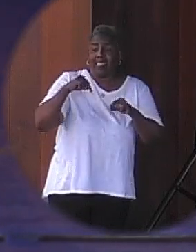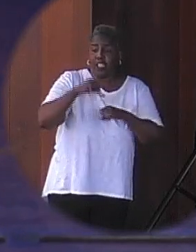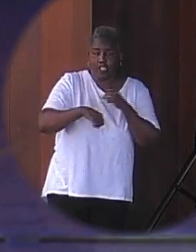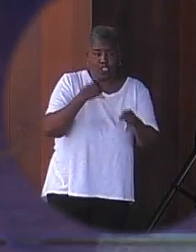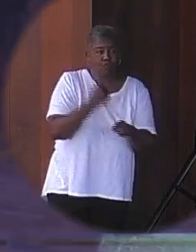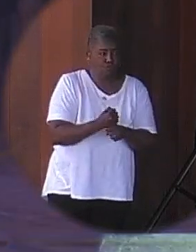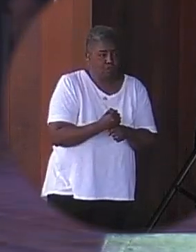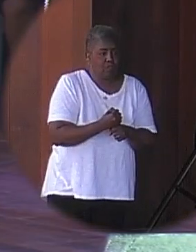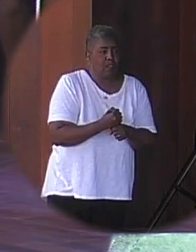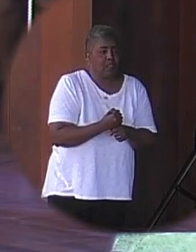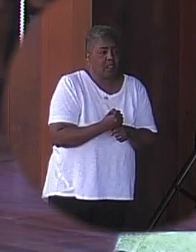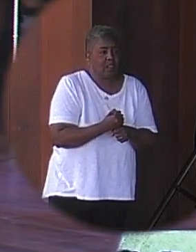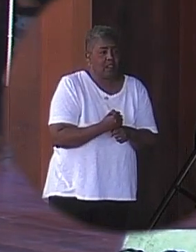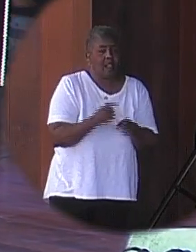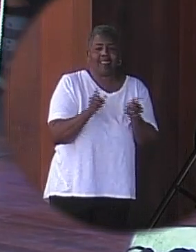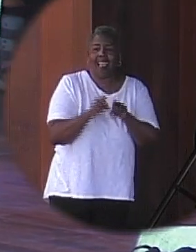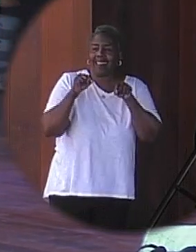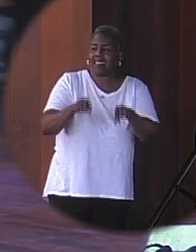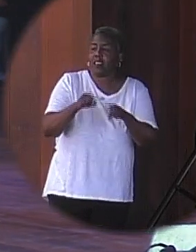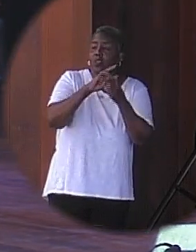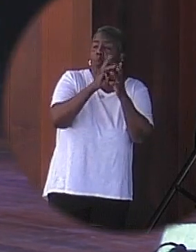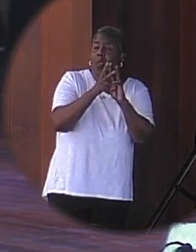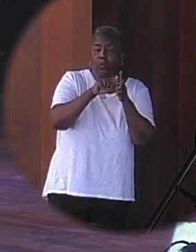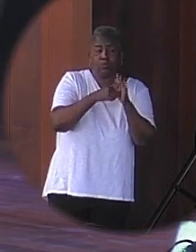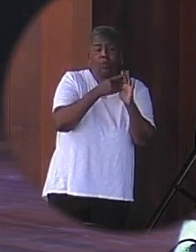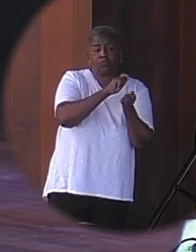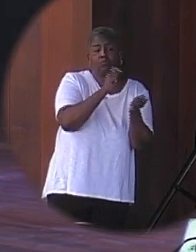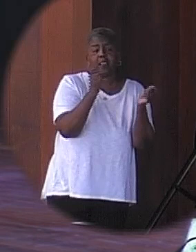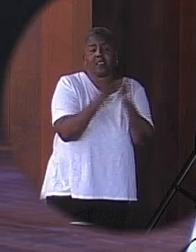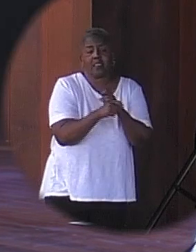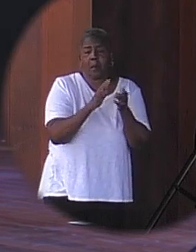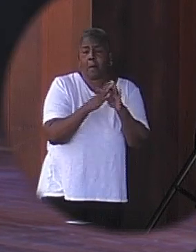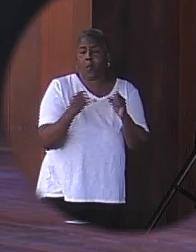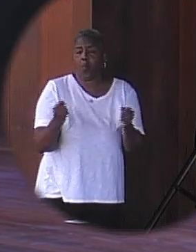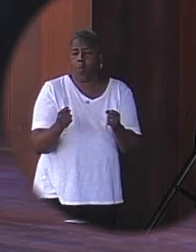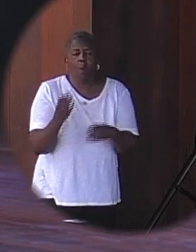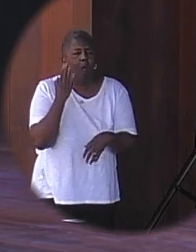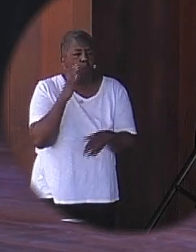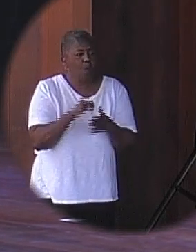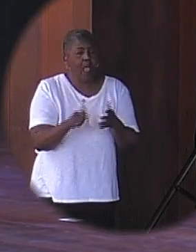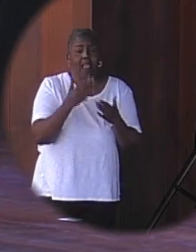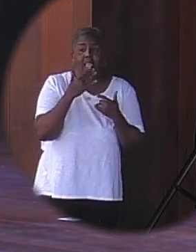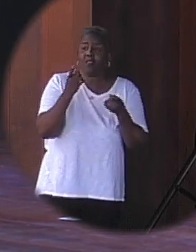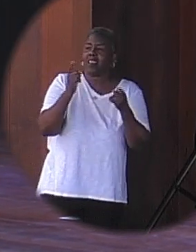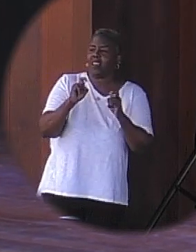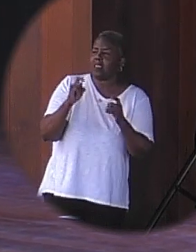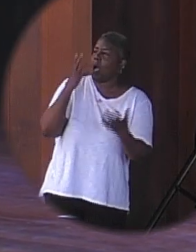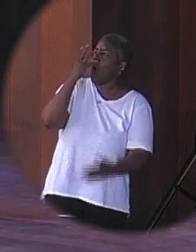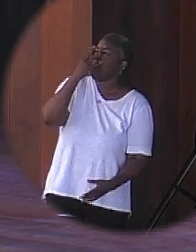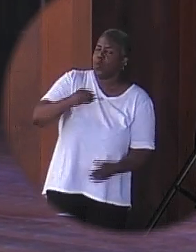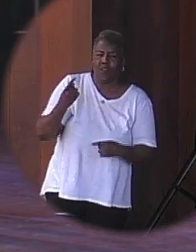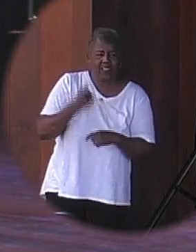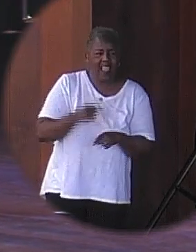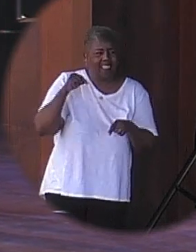year in a venue like this as the weather begins to change. And I thank the Lord for granting us a beautiful day